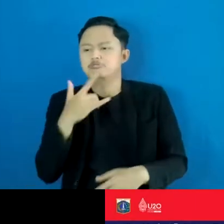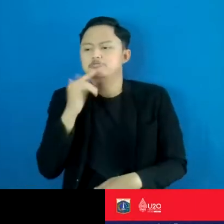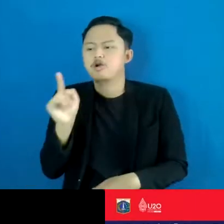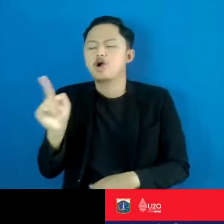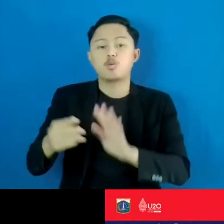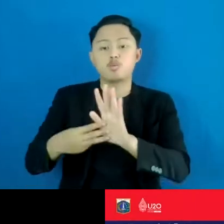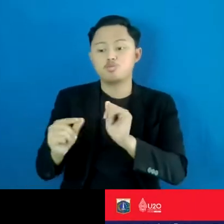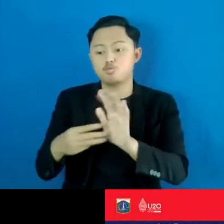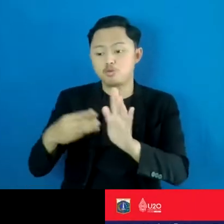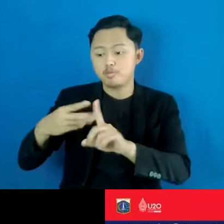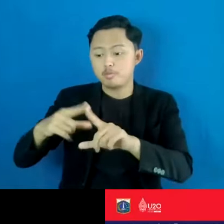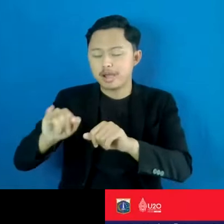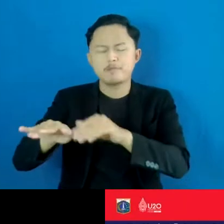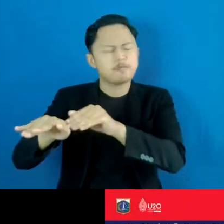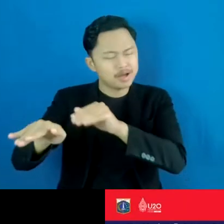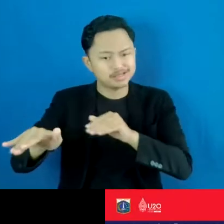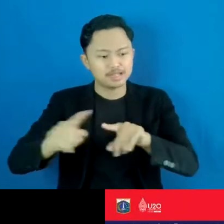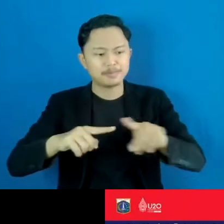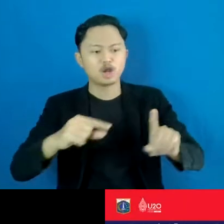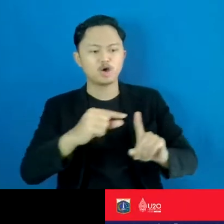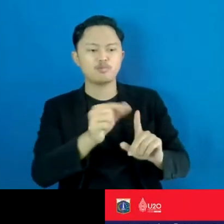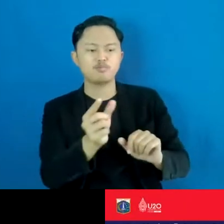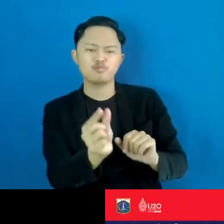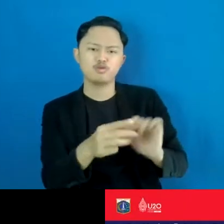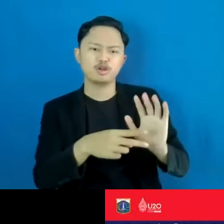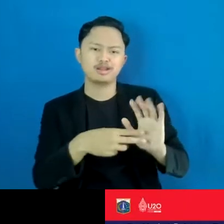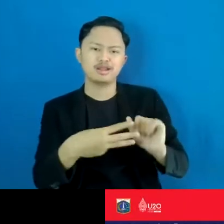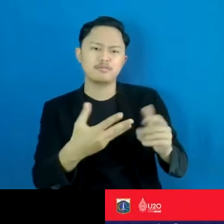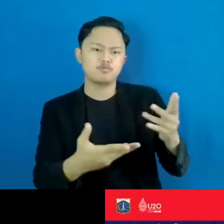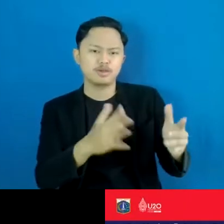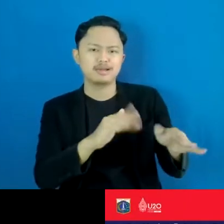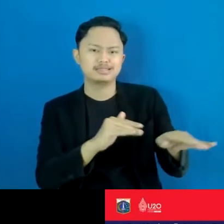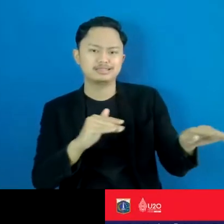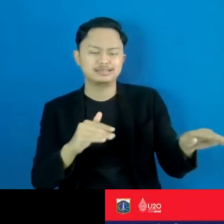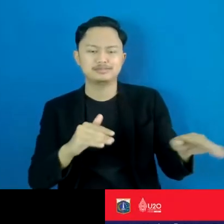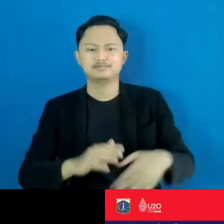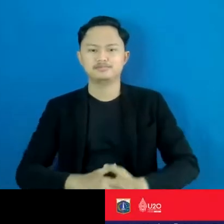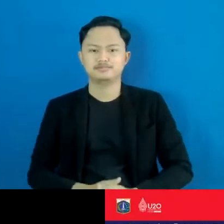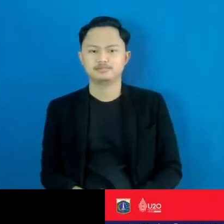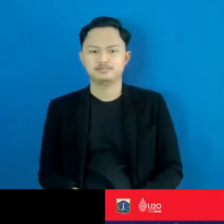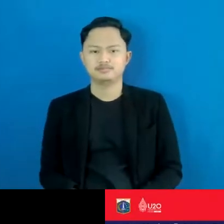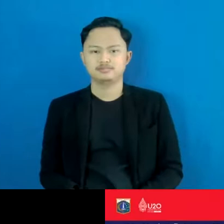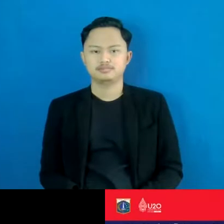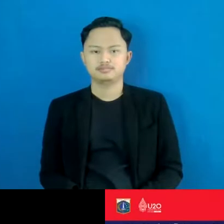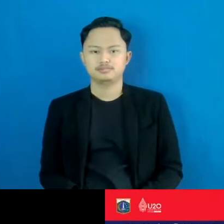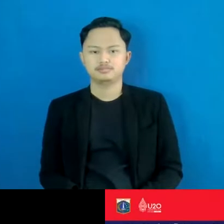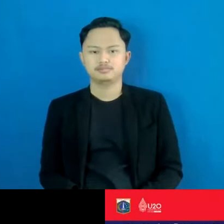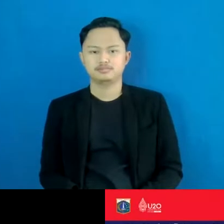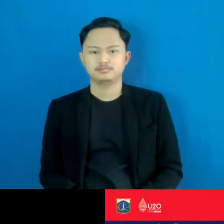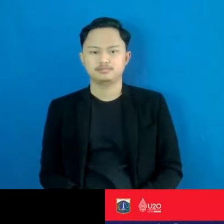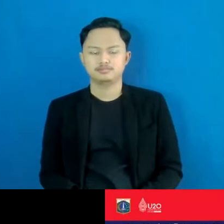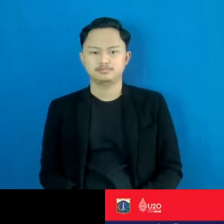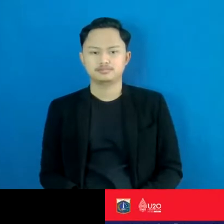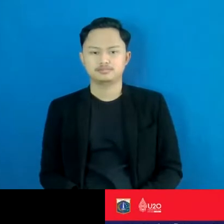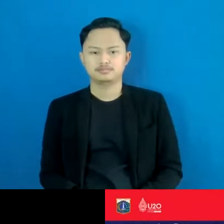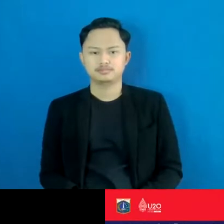comes to Pune, we operate around 225 kilometer a bus a day, which is higher than Mumbai city.